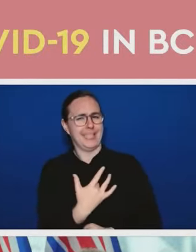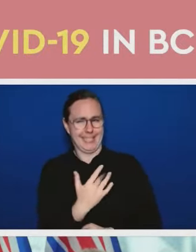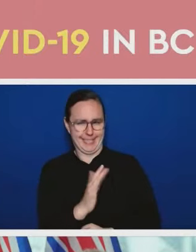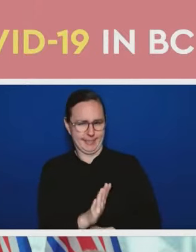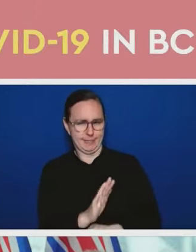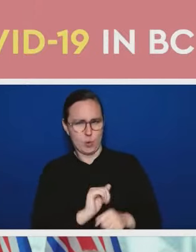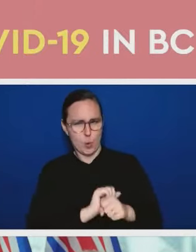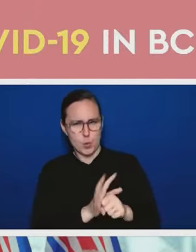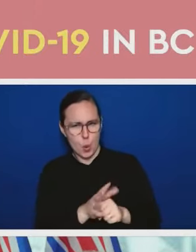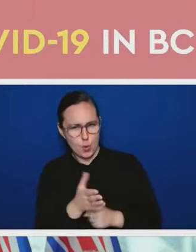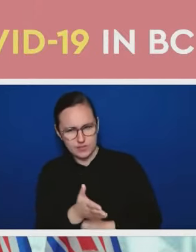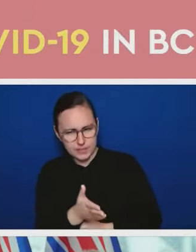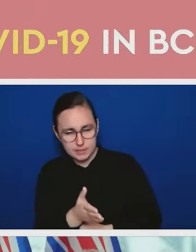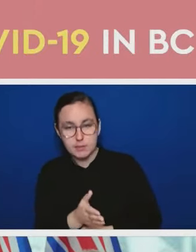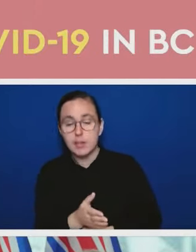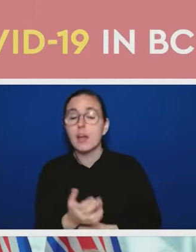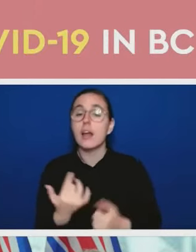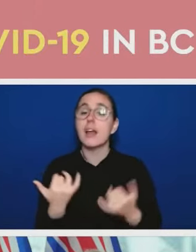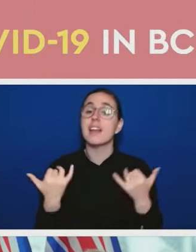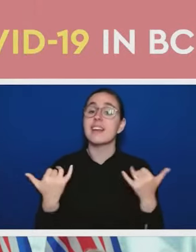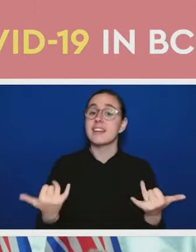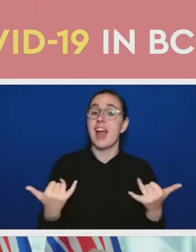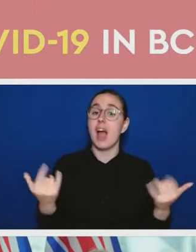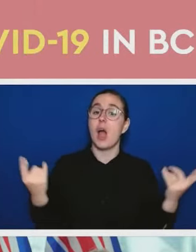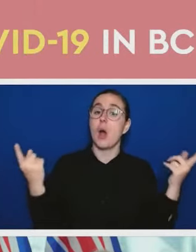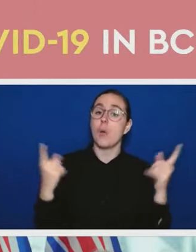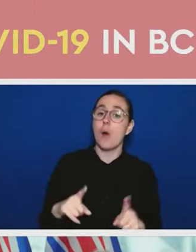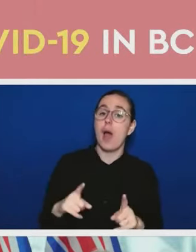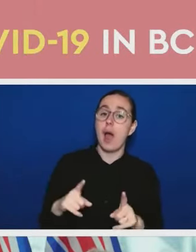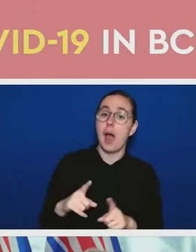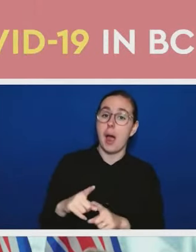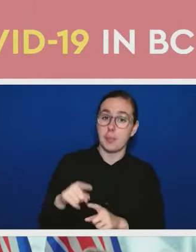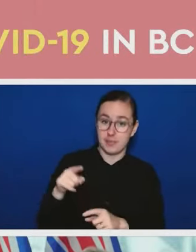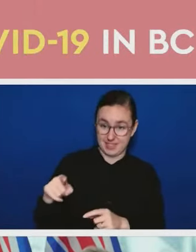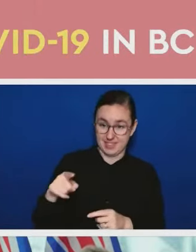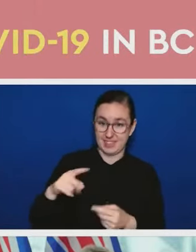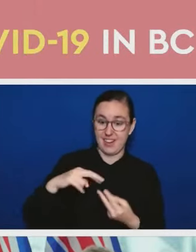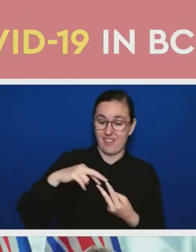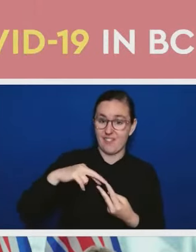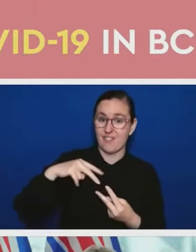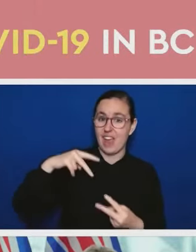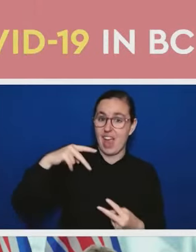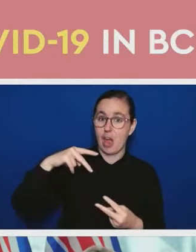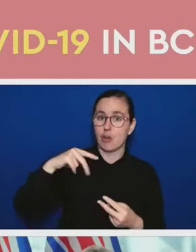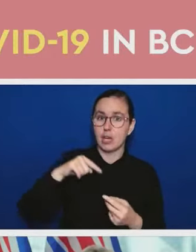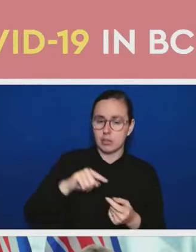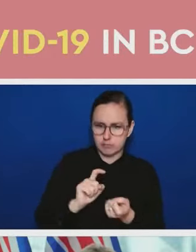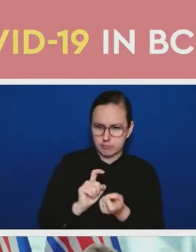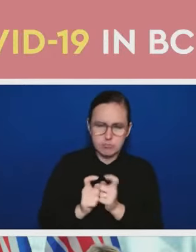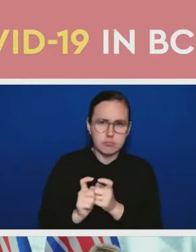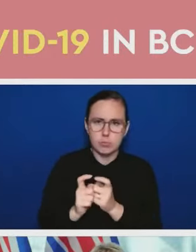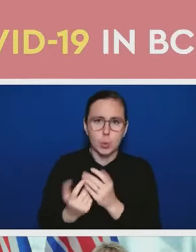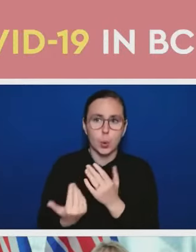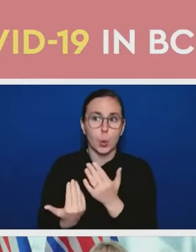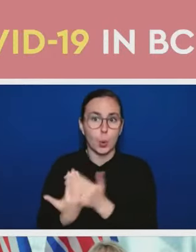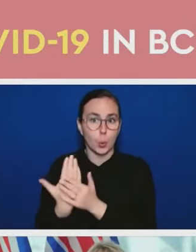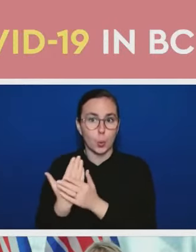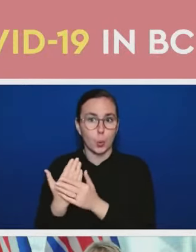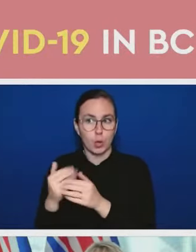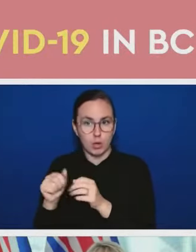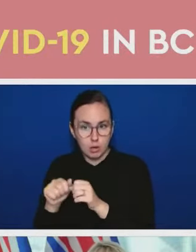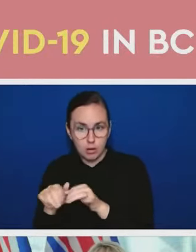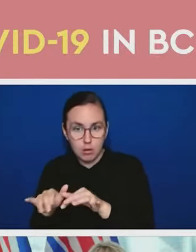now, given the evolutionary pressures that we're seeing around the world and the amount of immunization and immunity that we have, we're